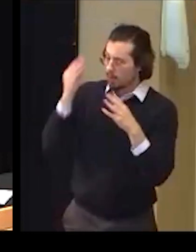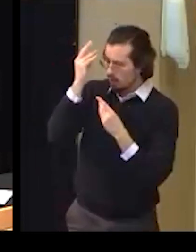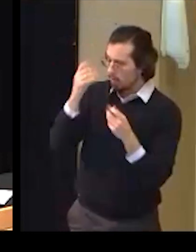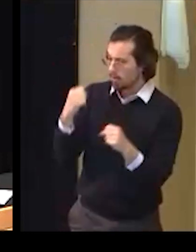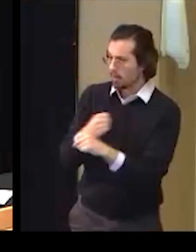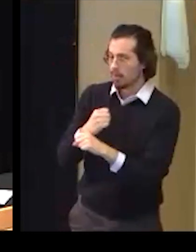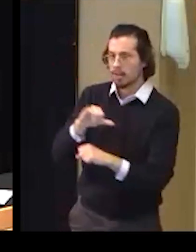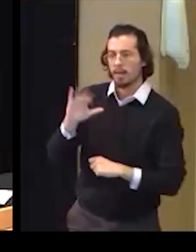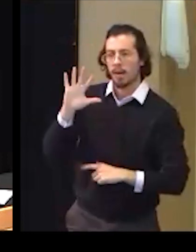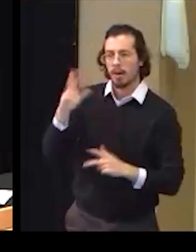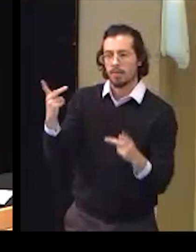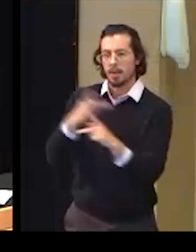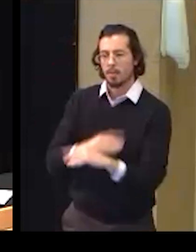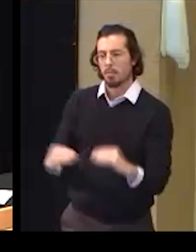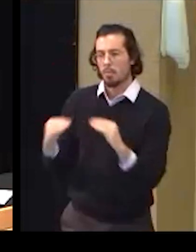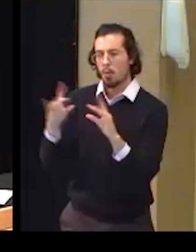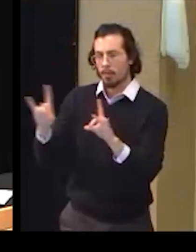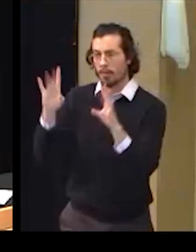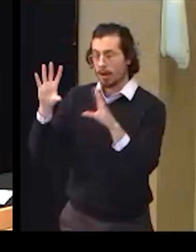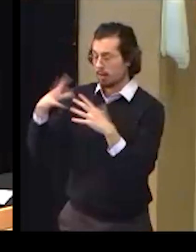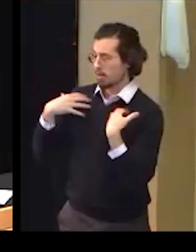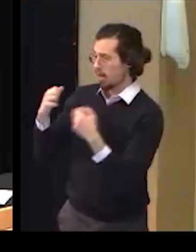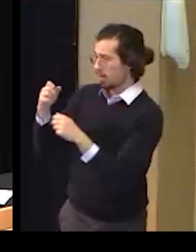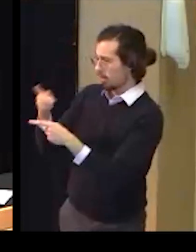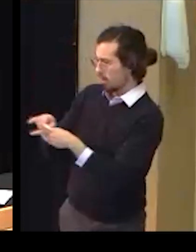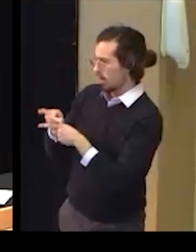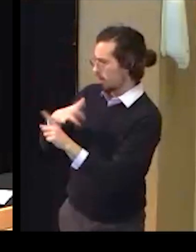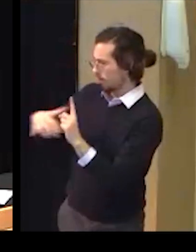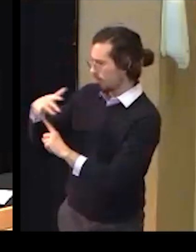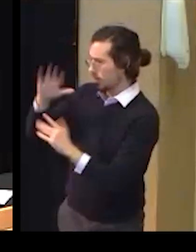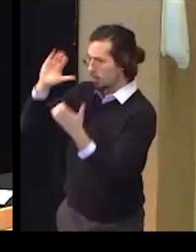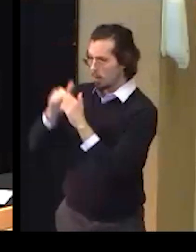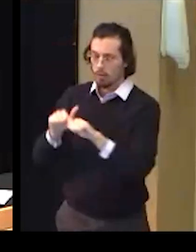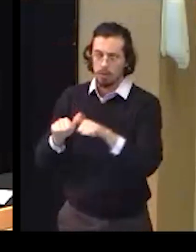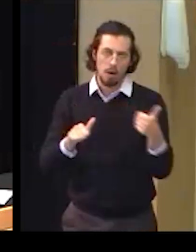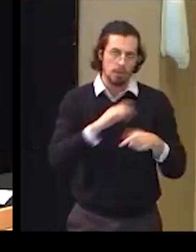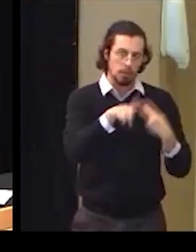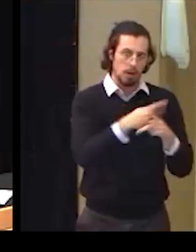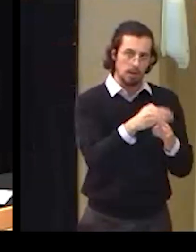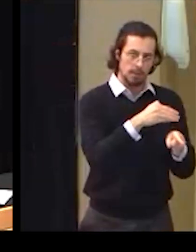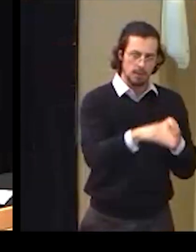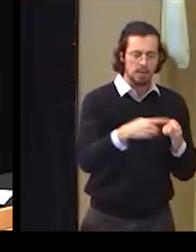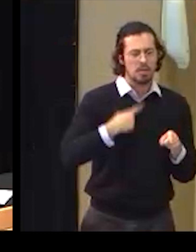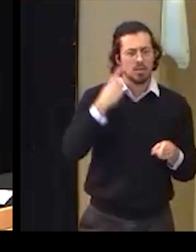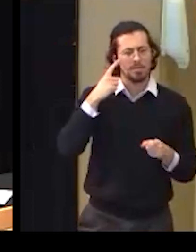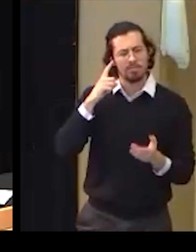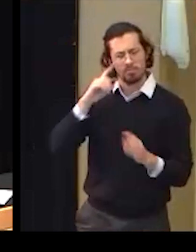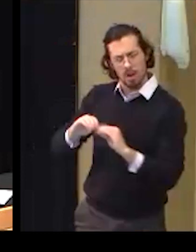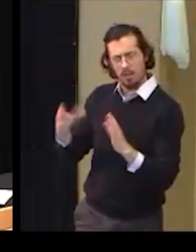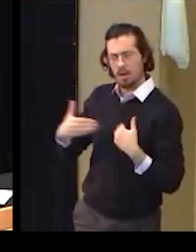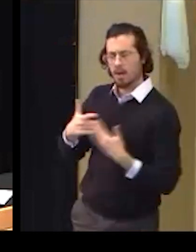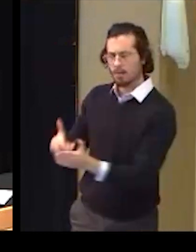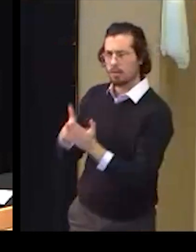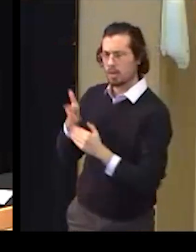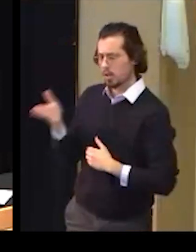much violence in the healthcare setting as other industries, I think the need is quite clear. And I would suggest to you,